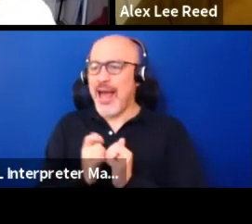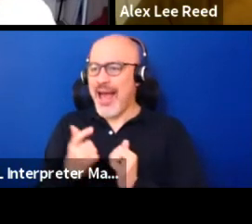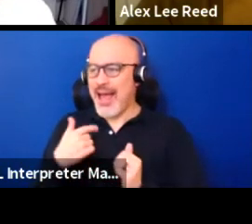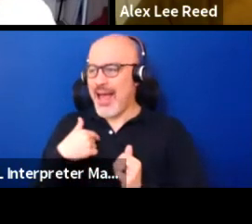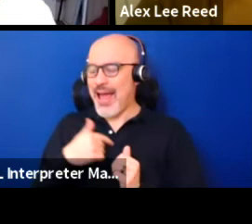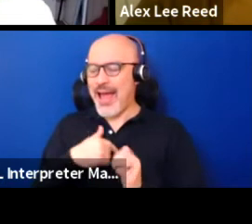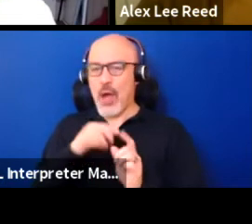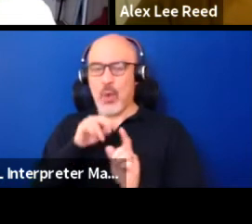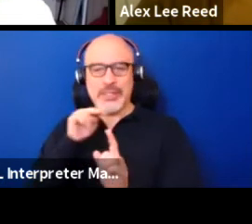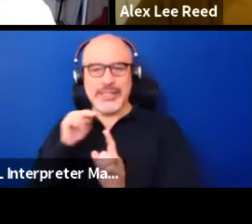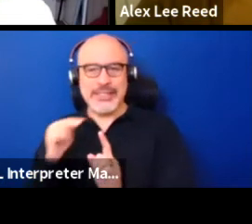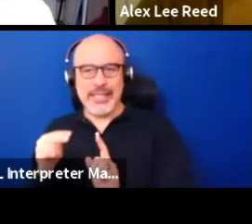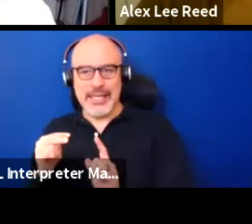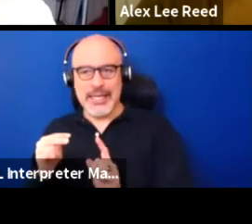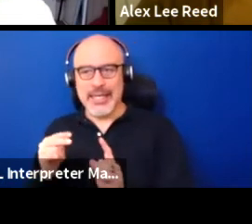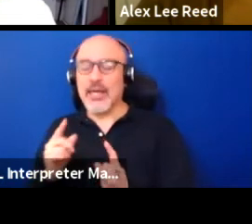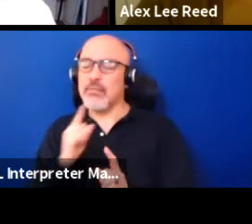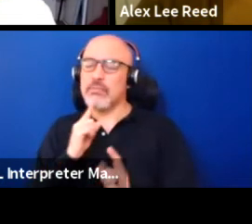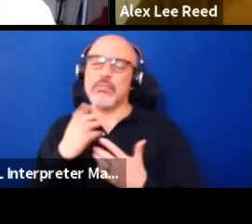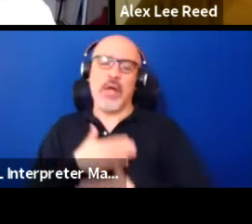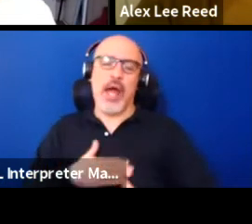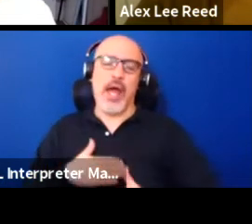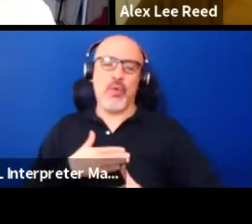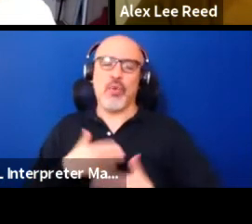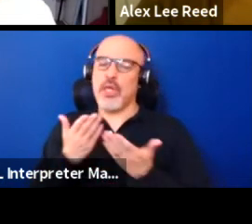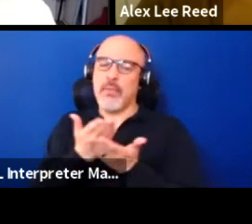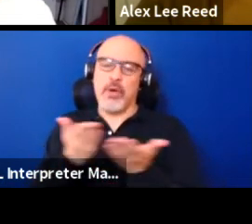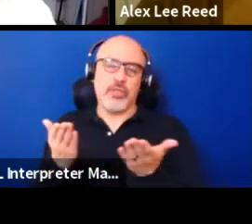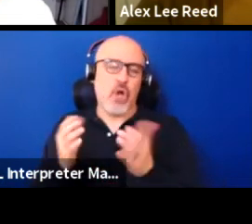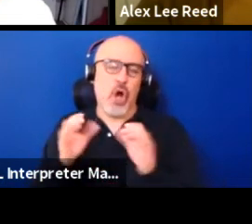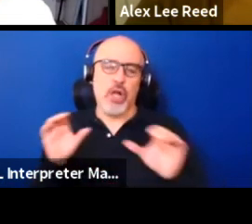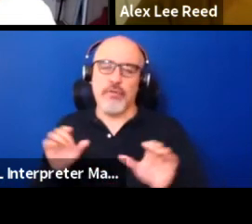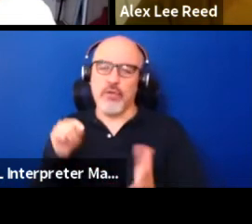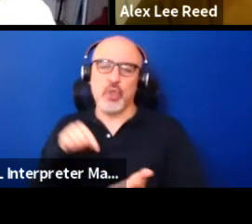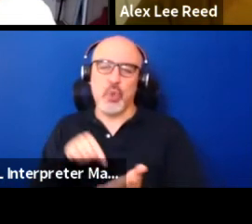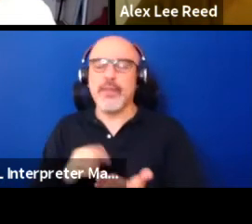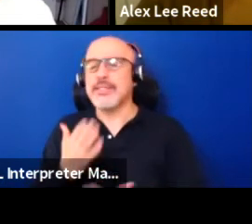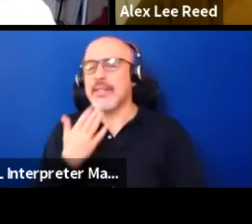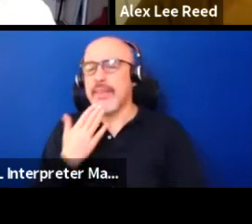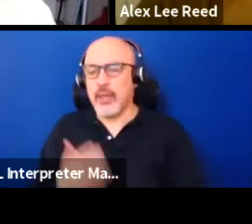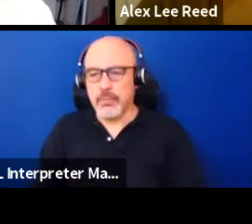things. And I just really appreciate all of you for doing this. So thank you.